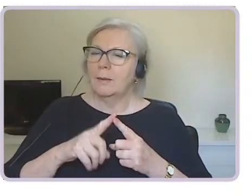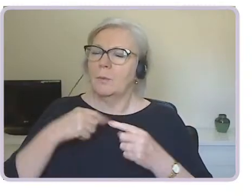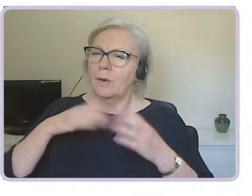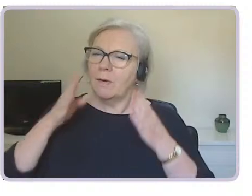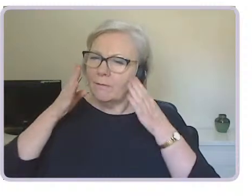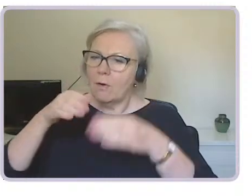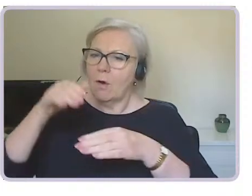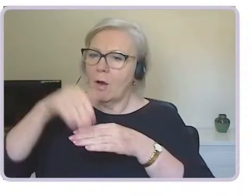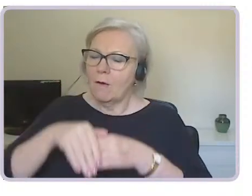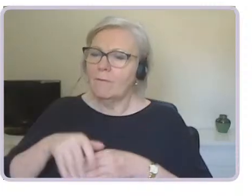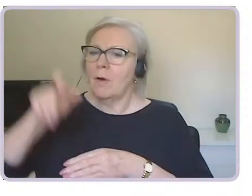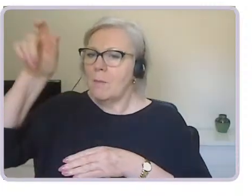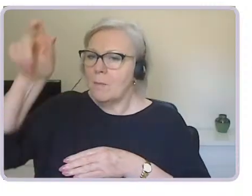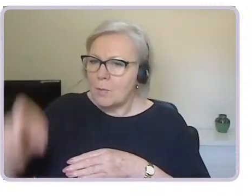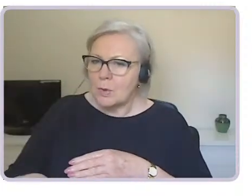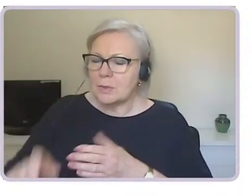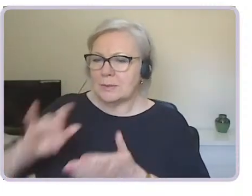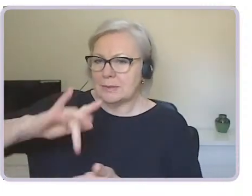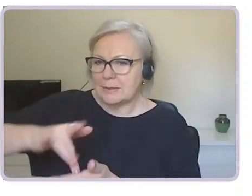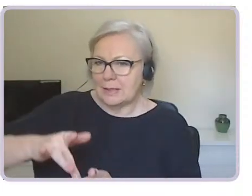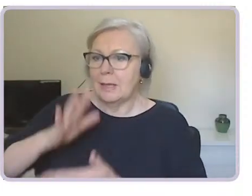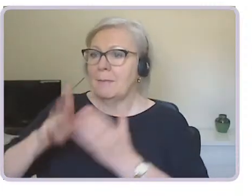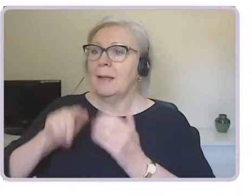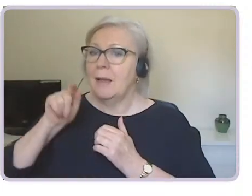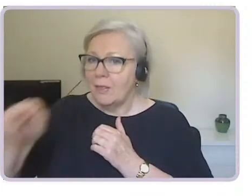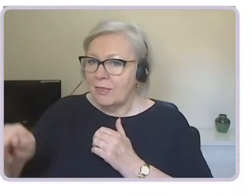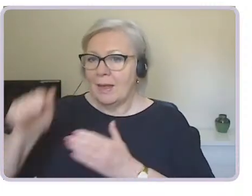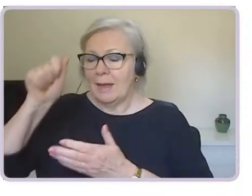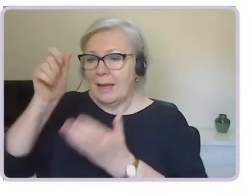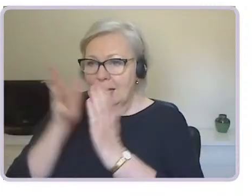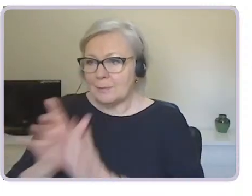is recognised as an expert in their own lives.